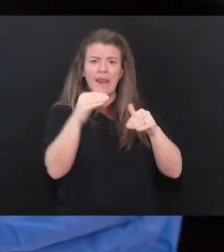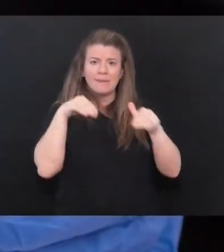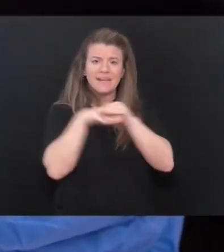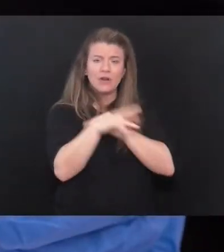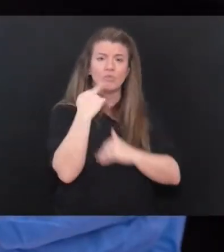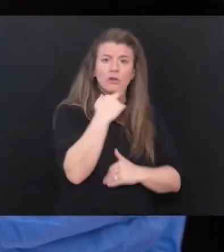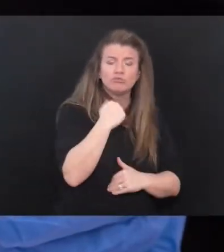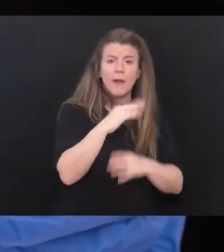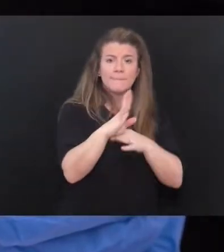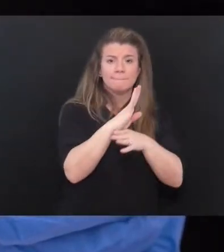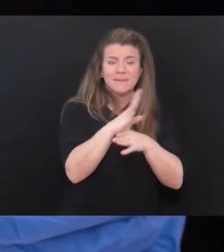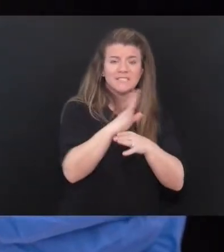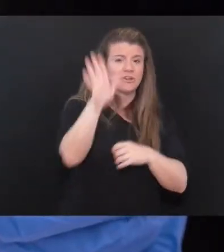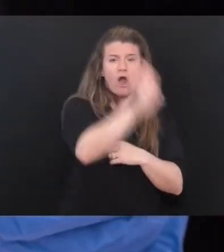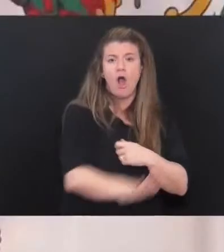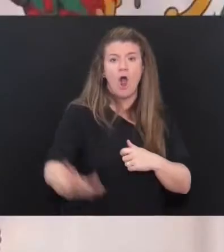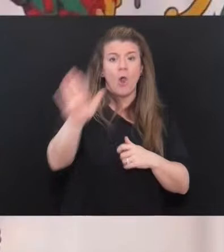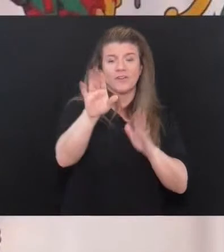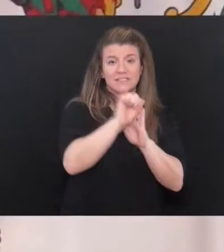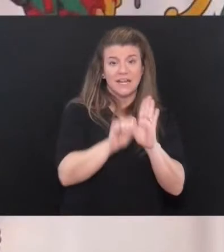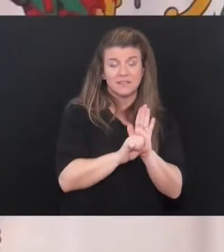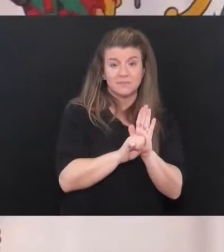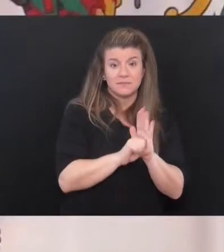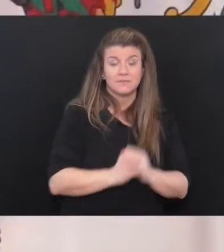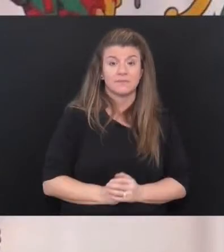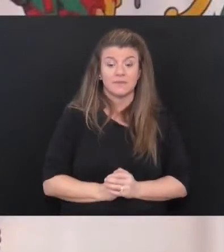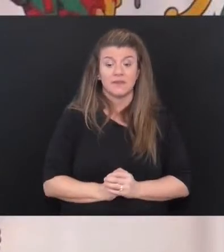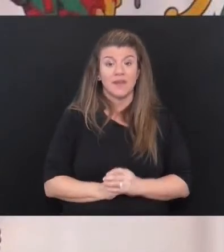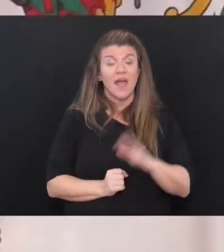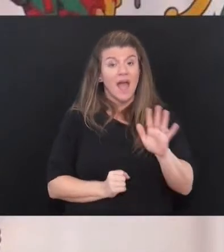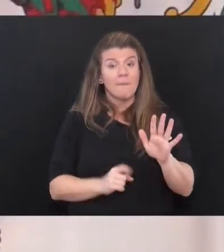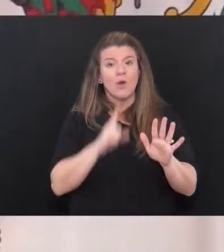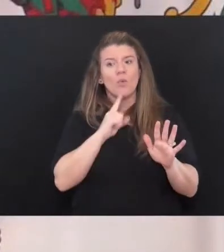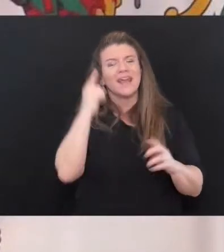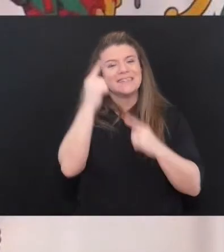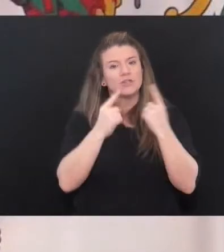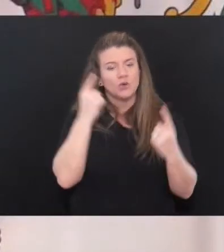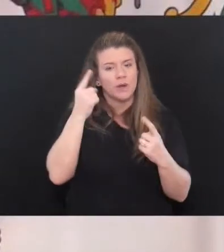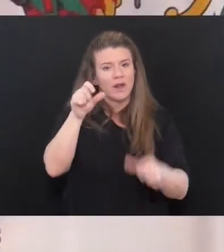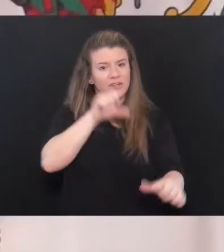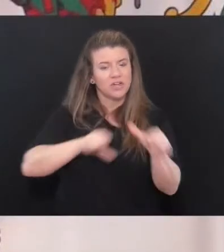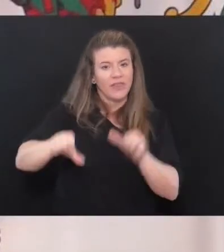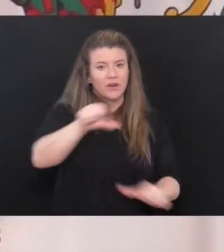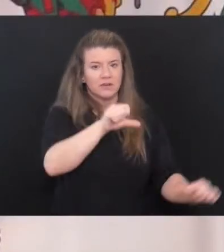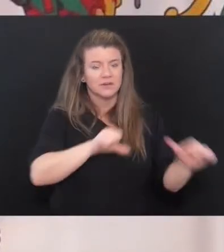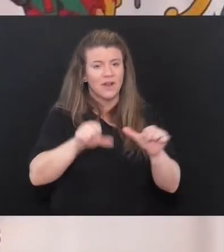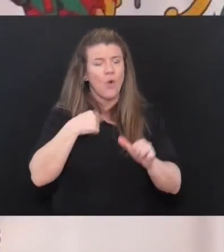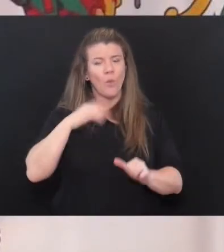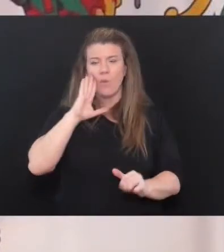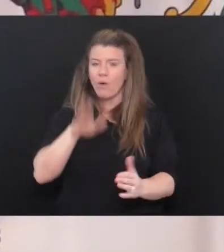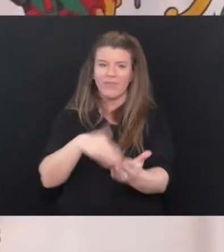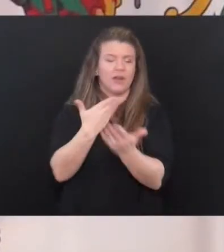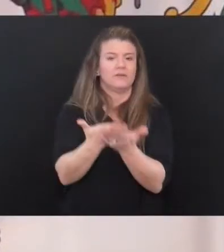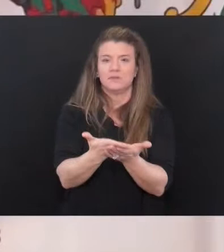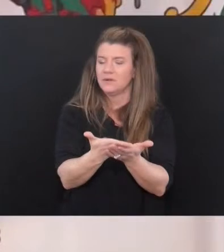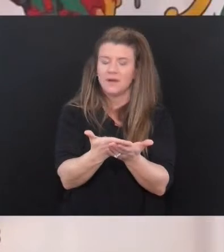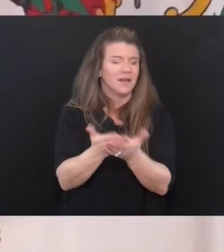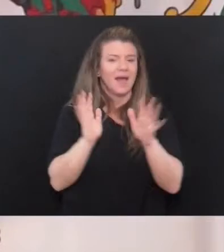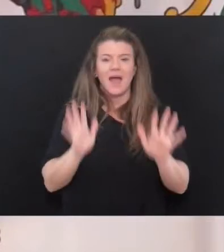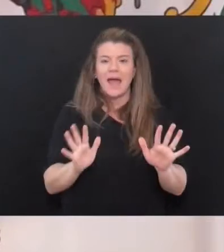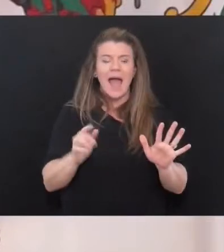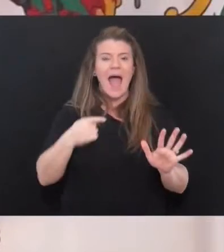and businesses all across the state. Just be really considerate of all, and we'll get there. I